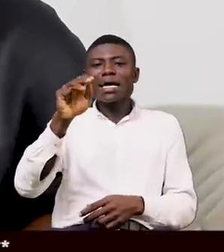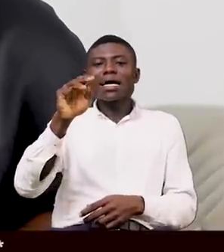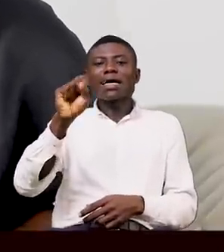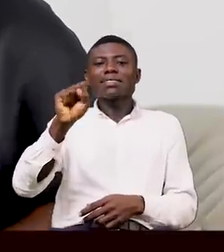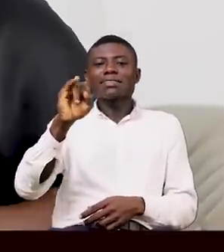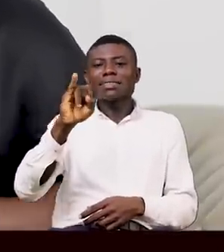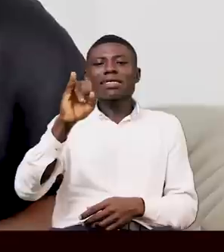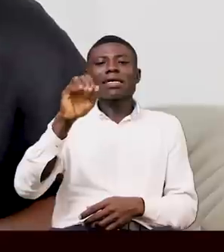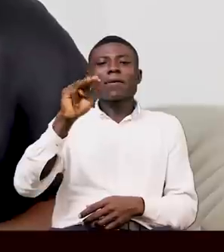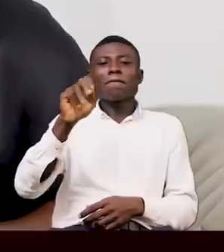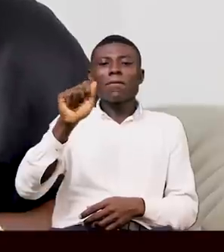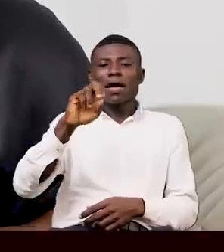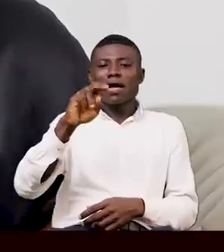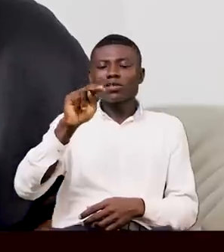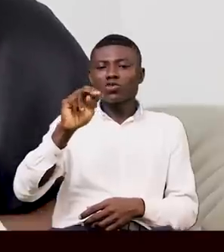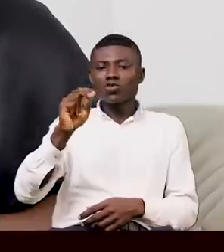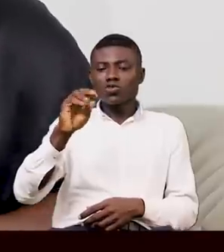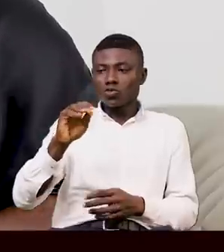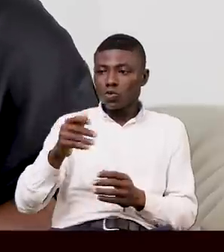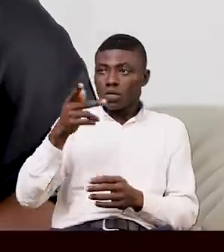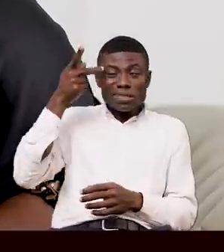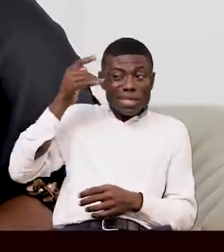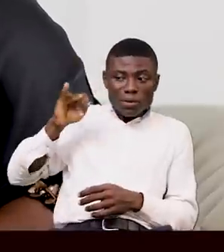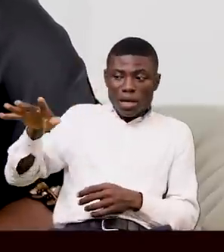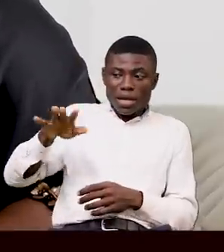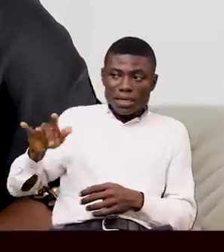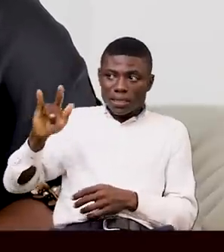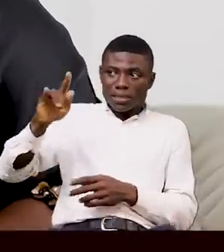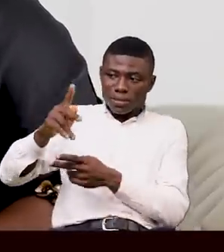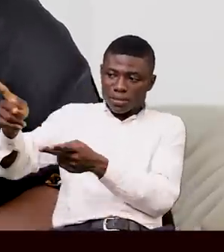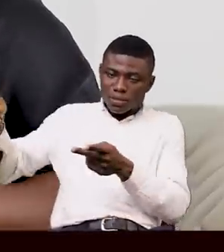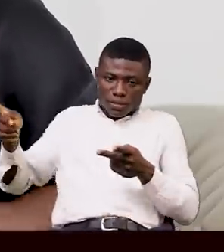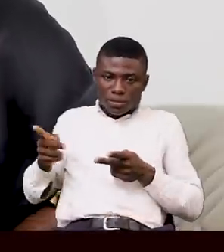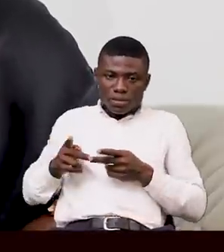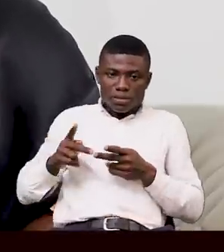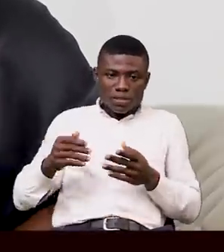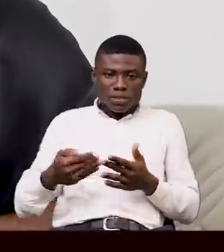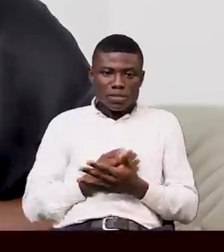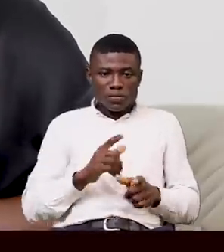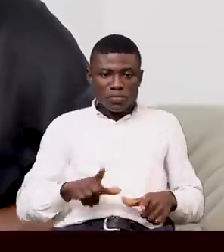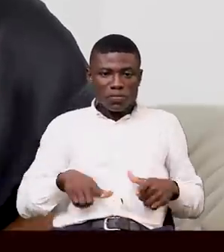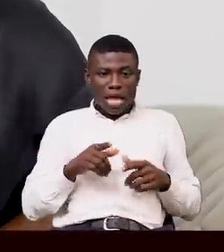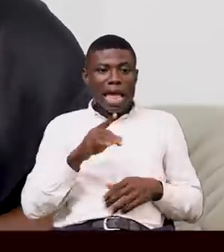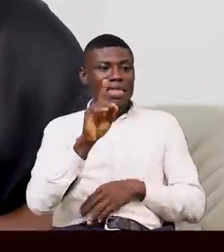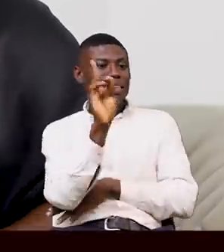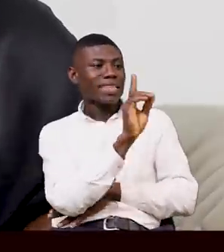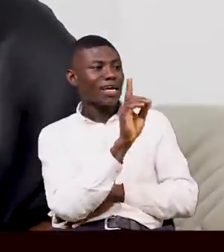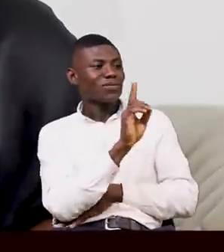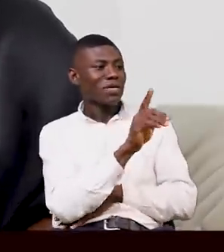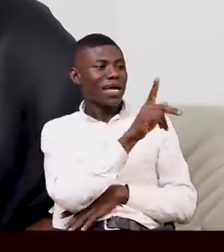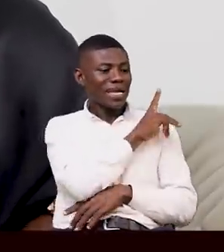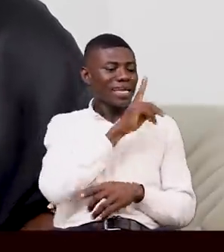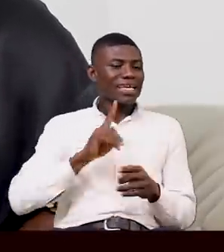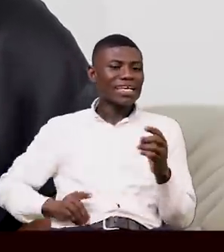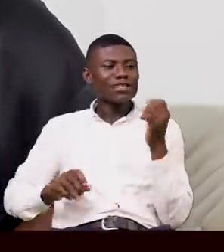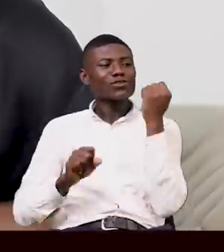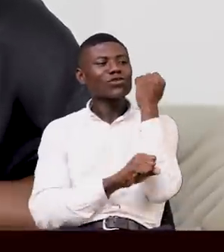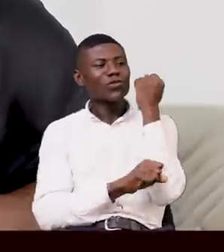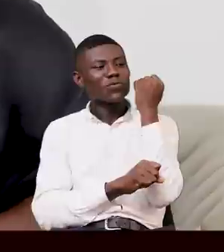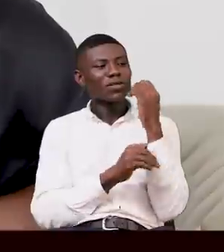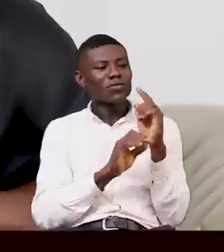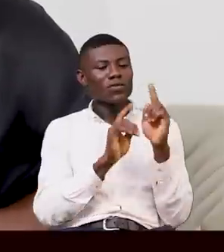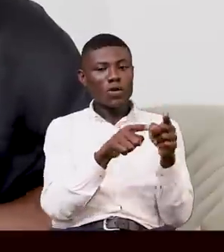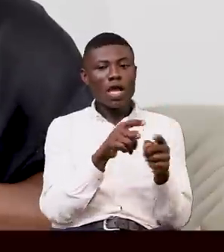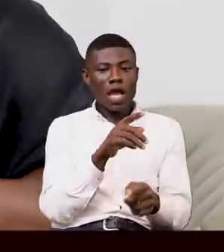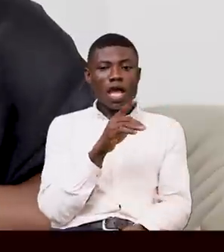no? Takwa the Airport Ridge, a Jiba School Junction. New life for Dan Suman, King Solomon. Oko